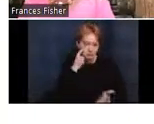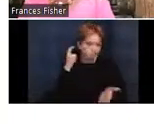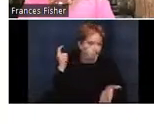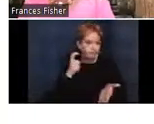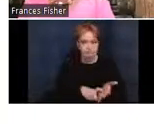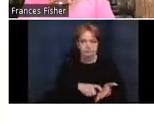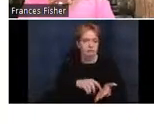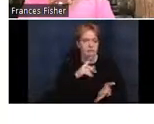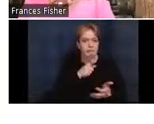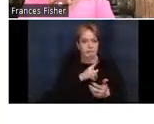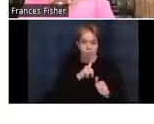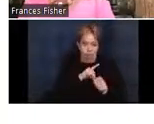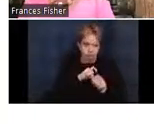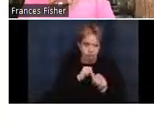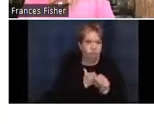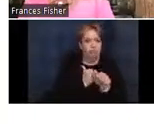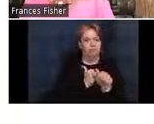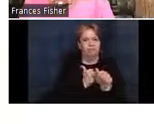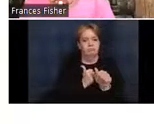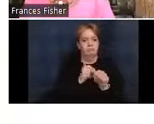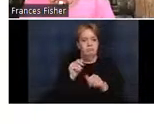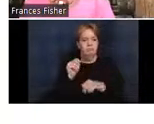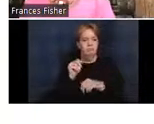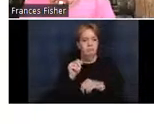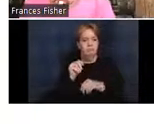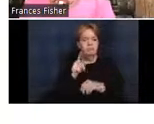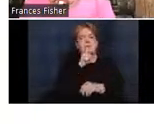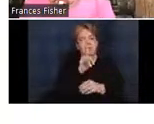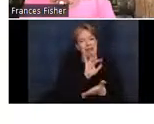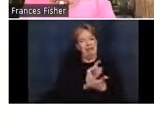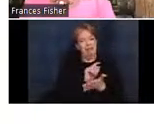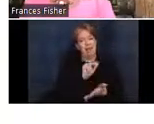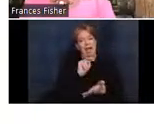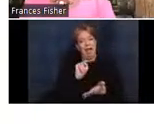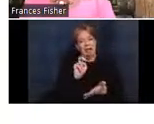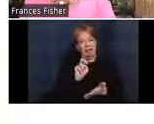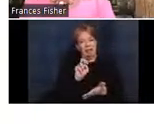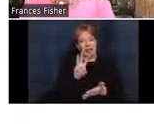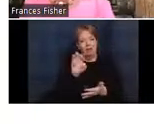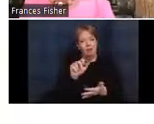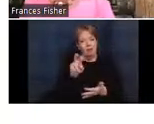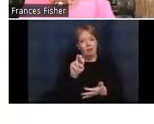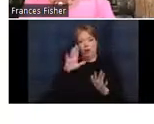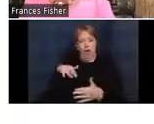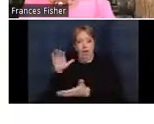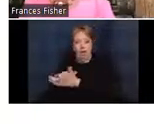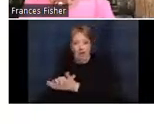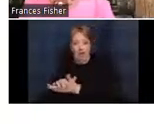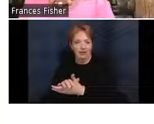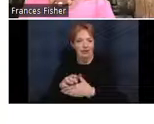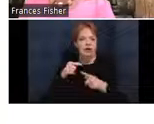Norton's pursuits, Ann Weaver's pursuits as an artist, and why she was writing these